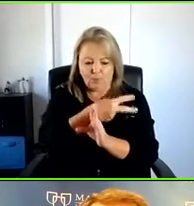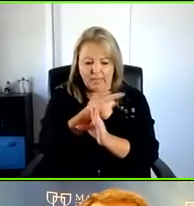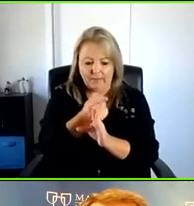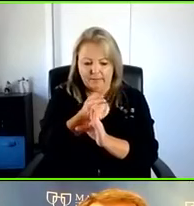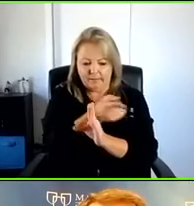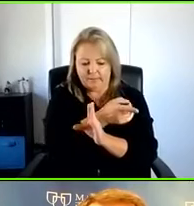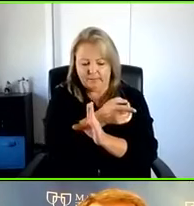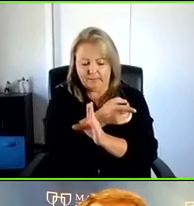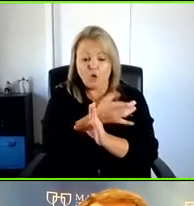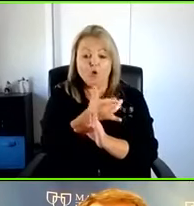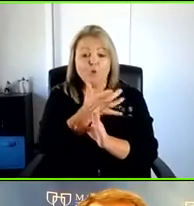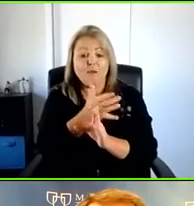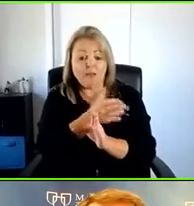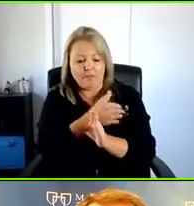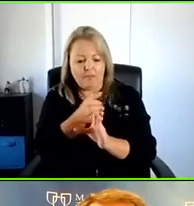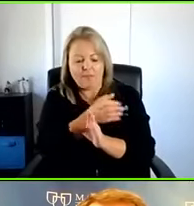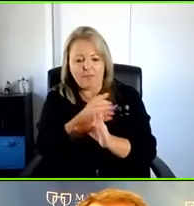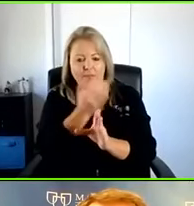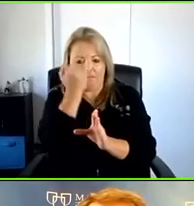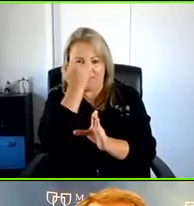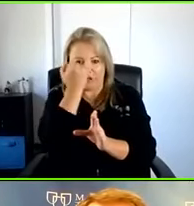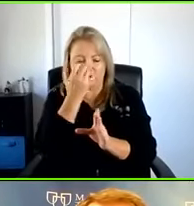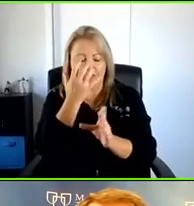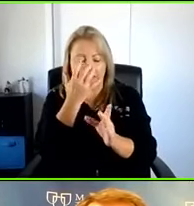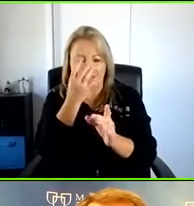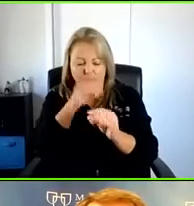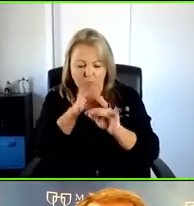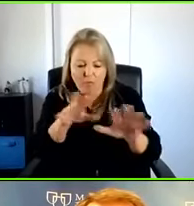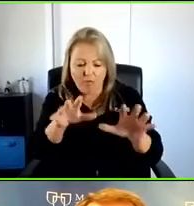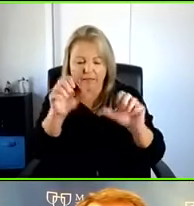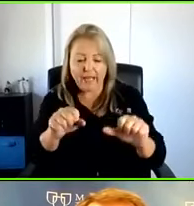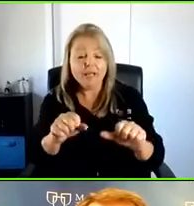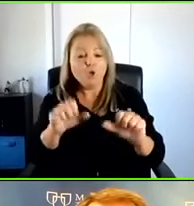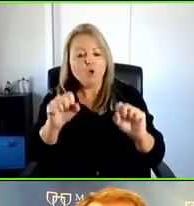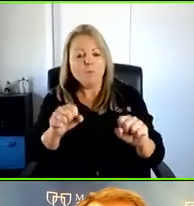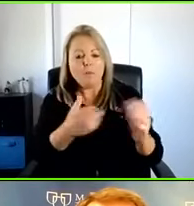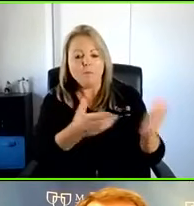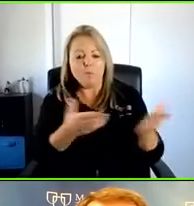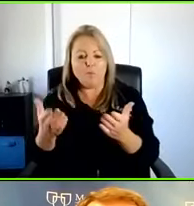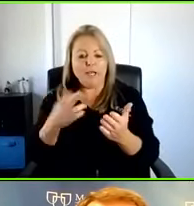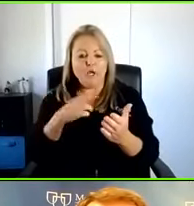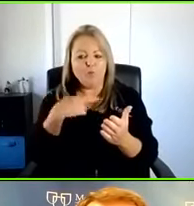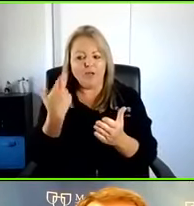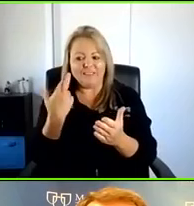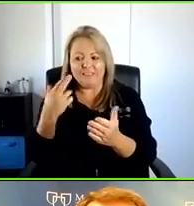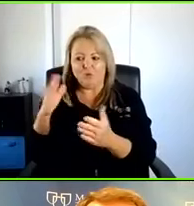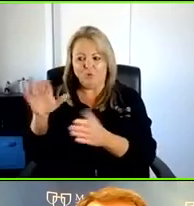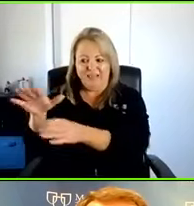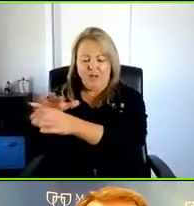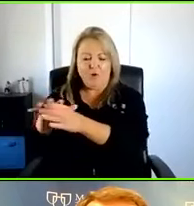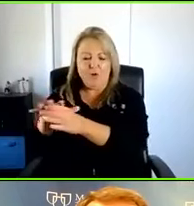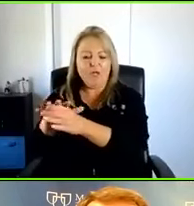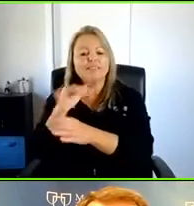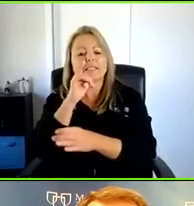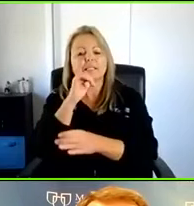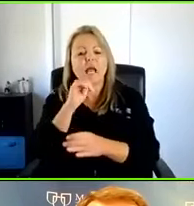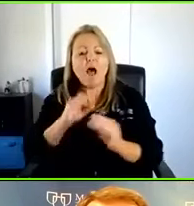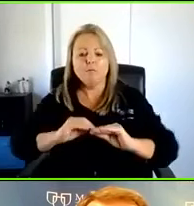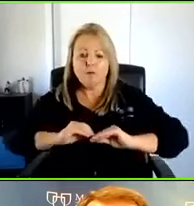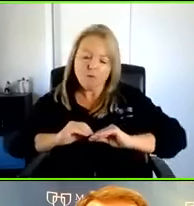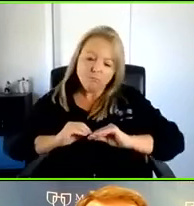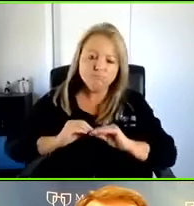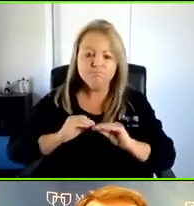risk to another area as well. So, this is not black and white, but it is about giving tools to